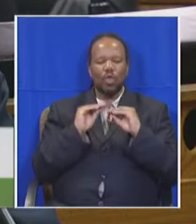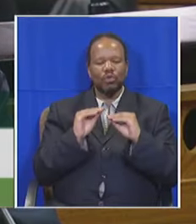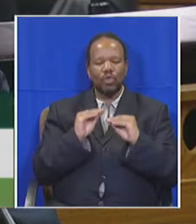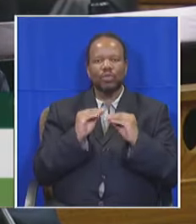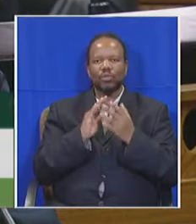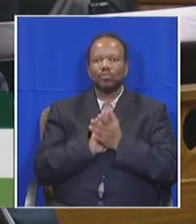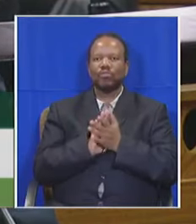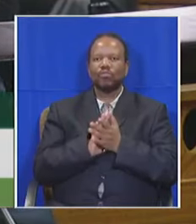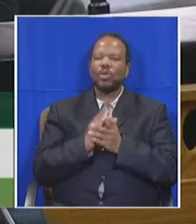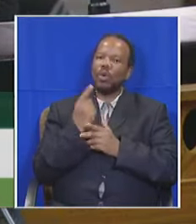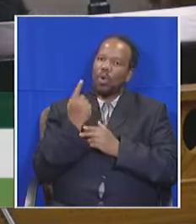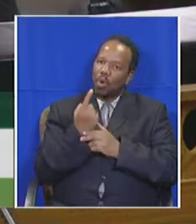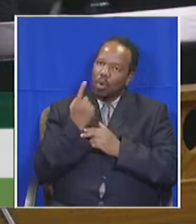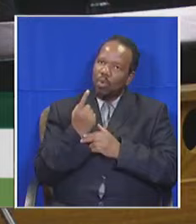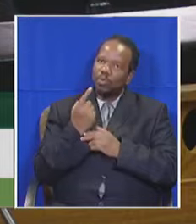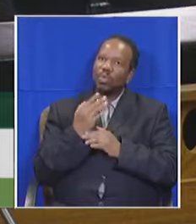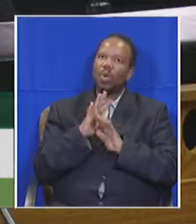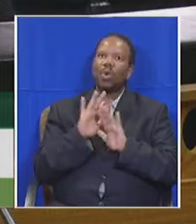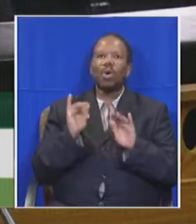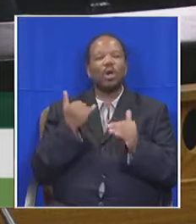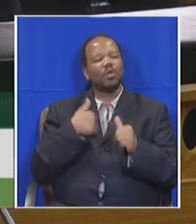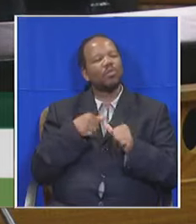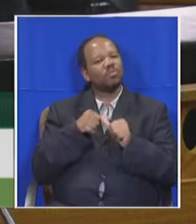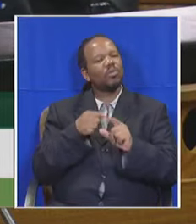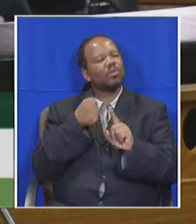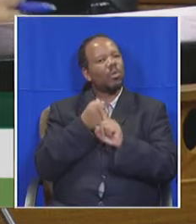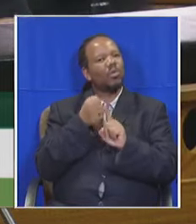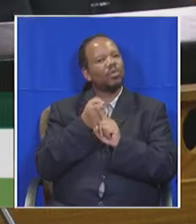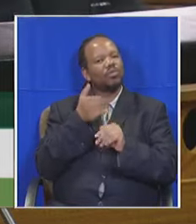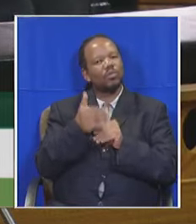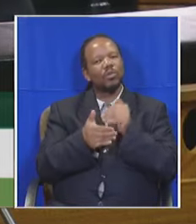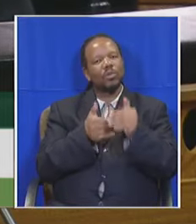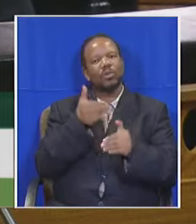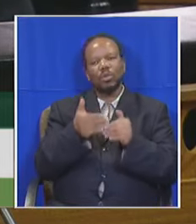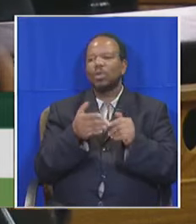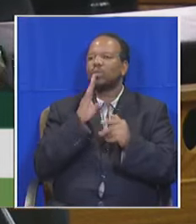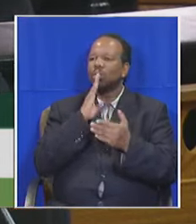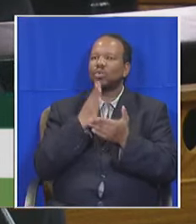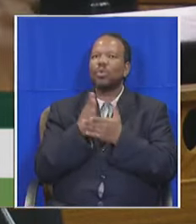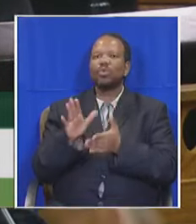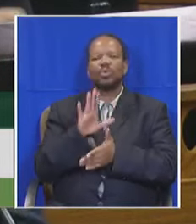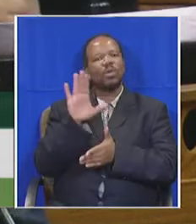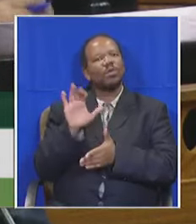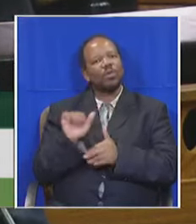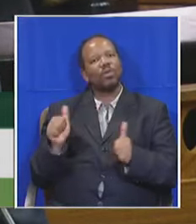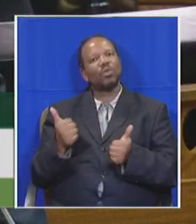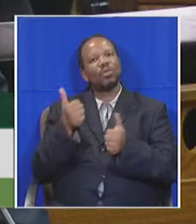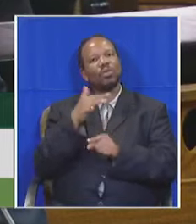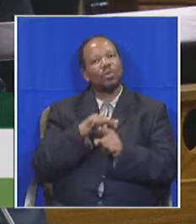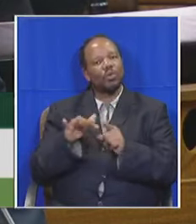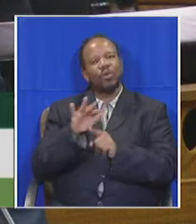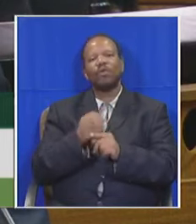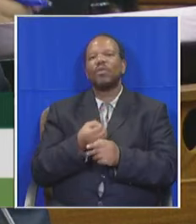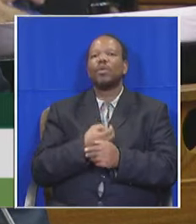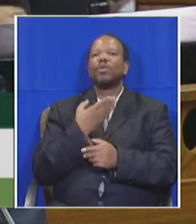us also then do what they did and continue that struggle to ensure that South Africa becomes a better place for all young South